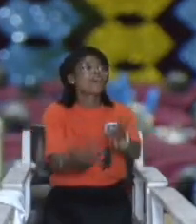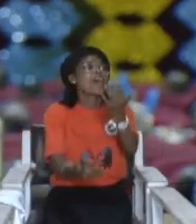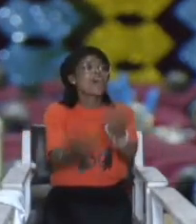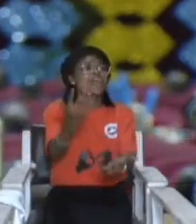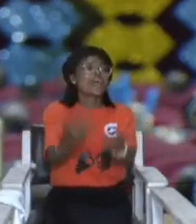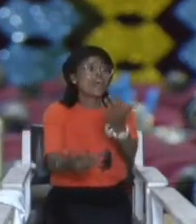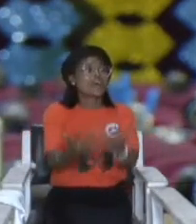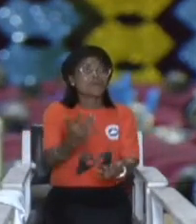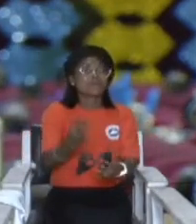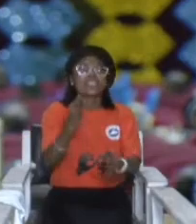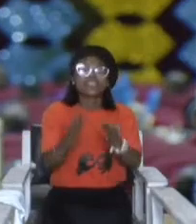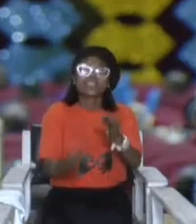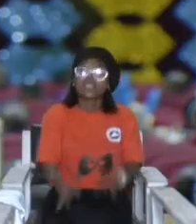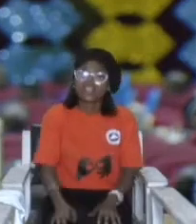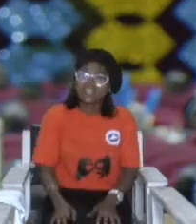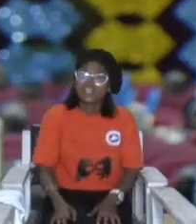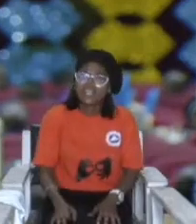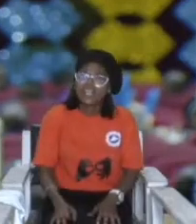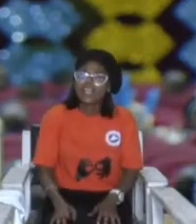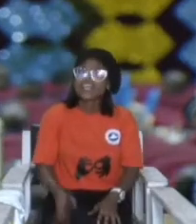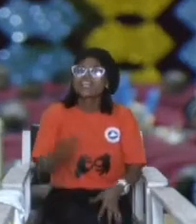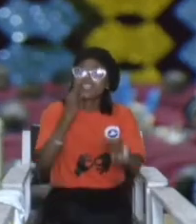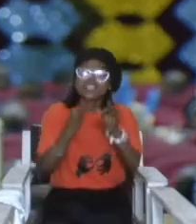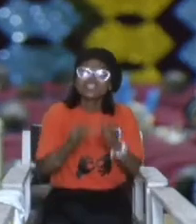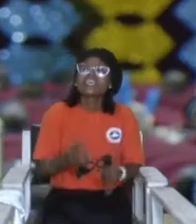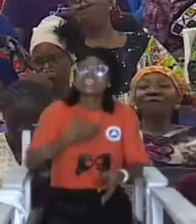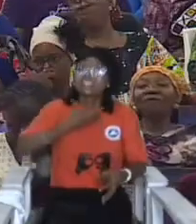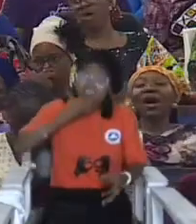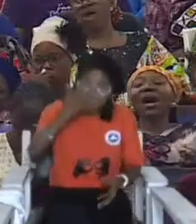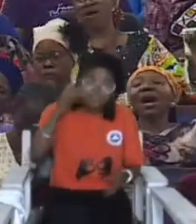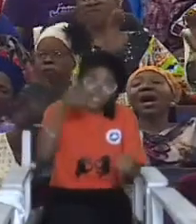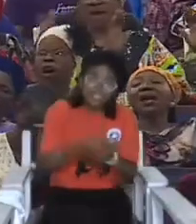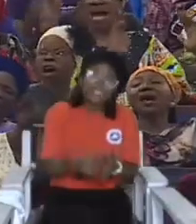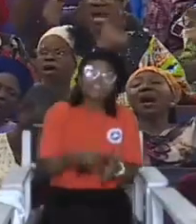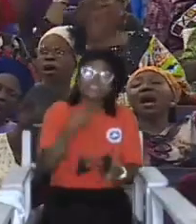Is this how much you can beckon on the fire? Come on, say fire.